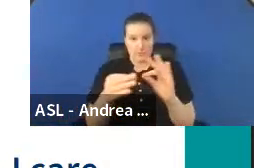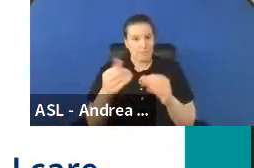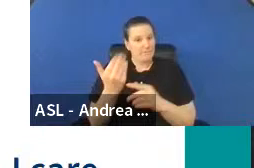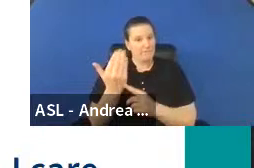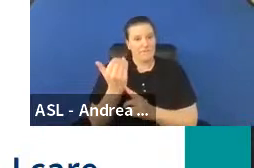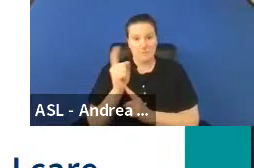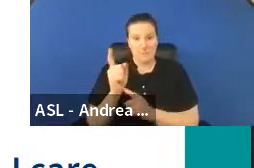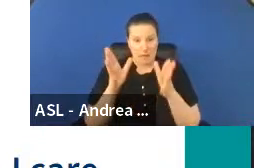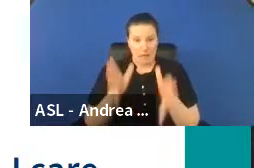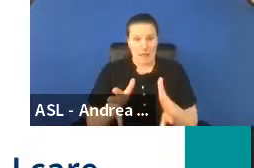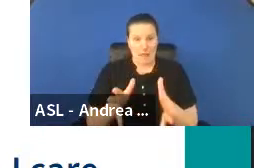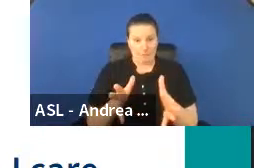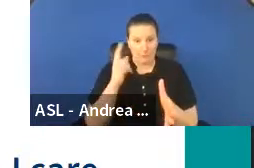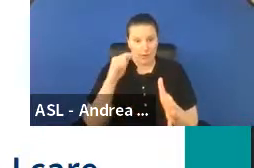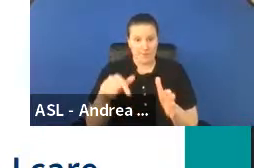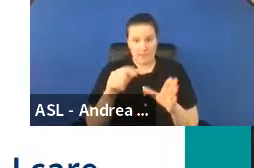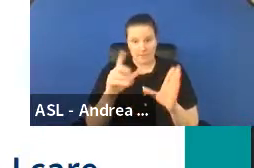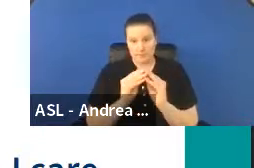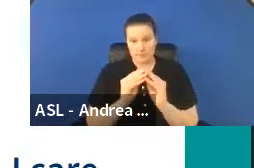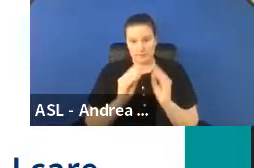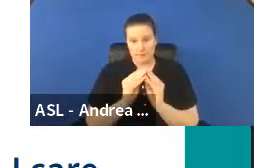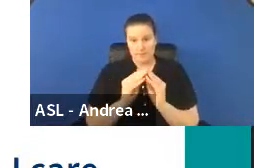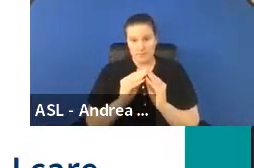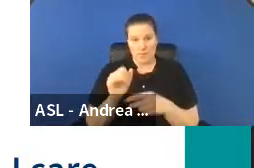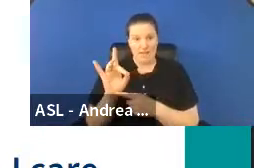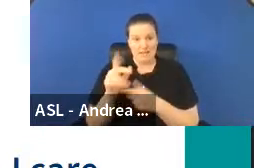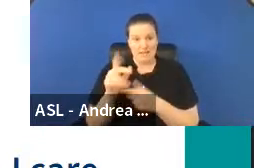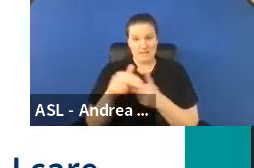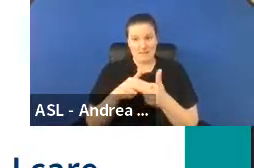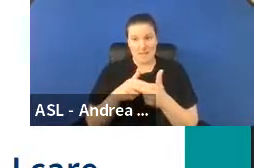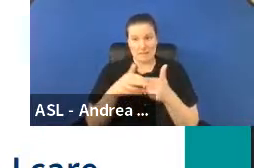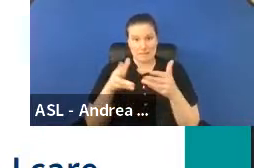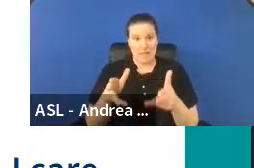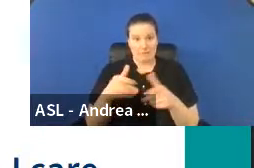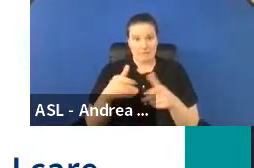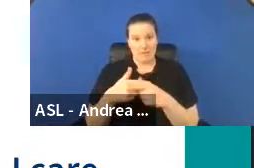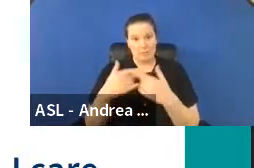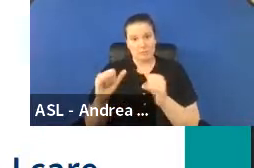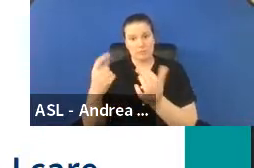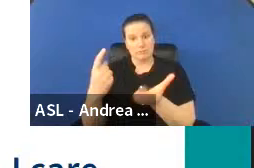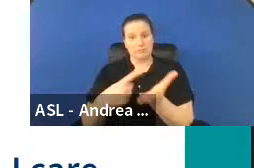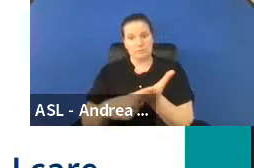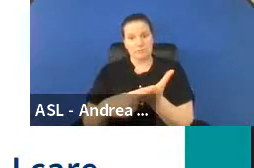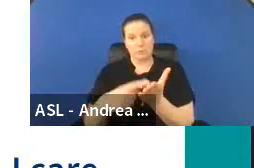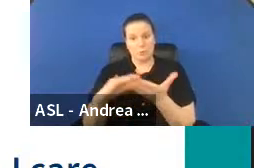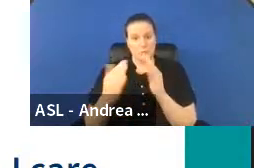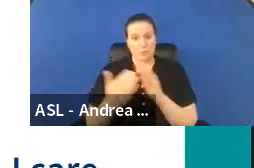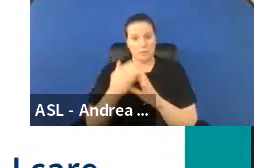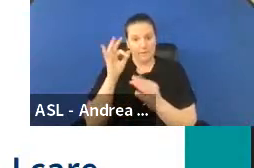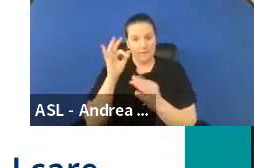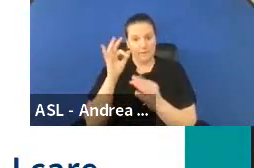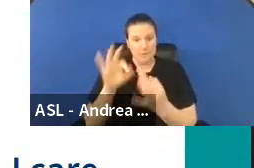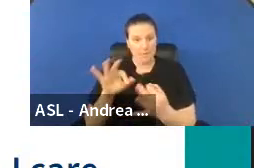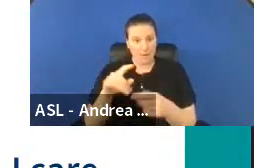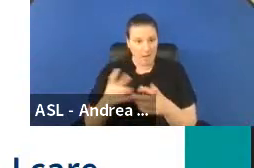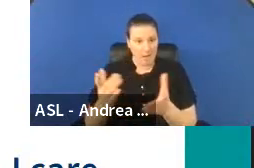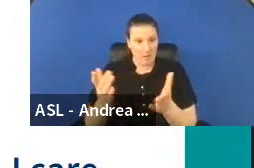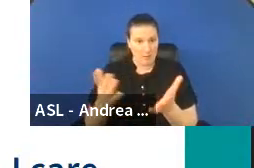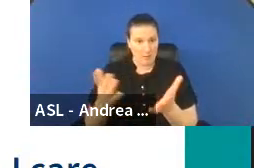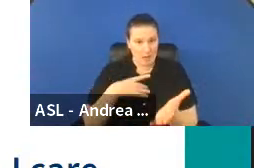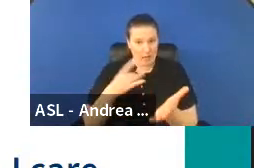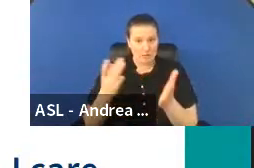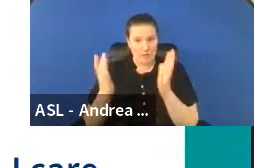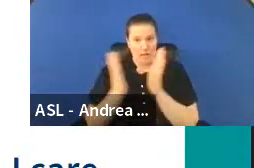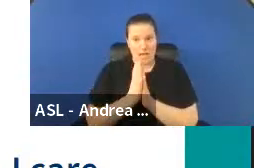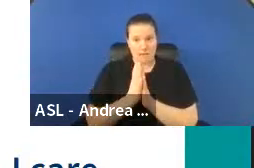more minutes slated for this meeting. You have about 8 more slides, and we still have to get to community input. So I'd like to ask that we somehow